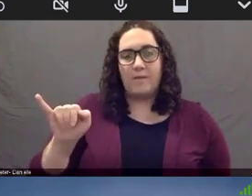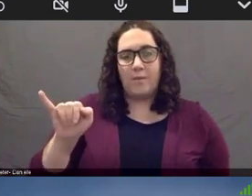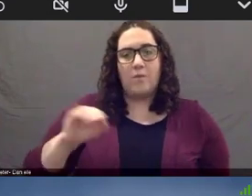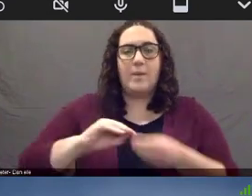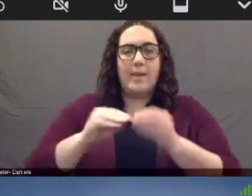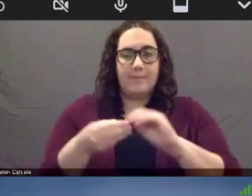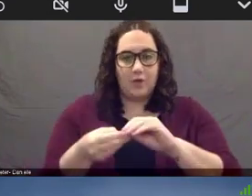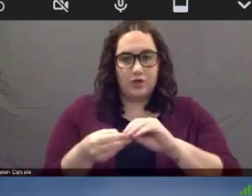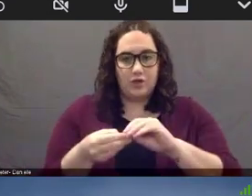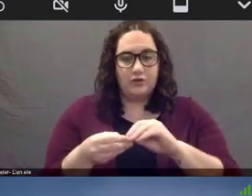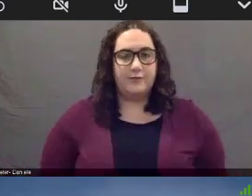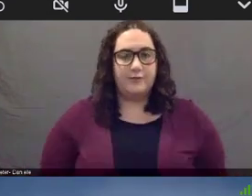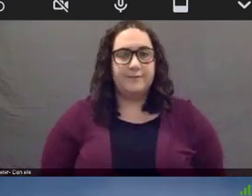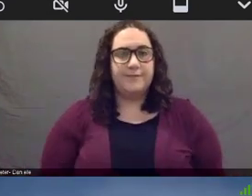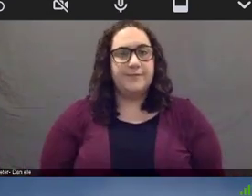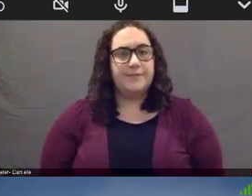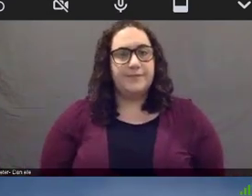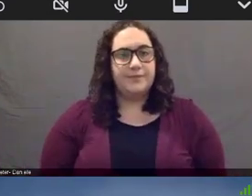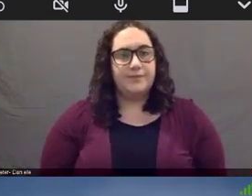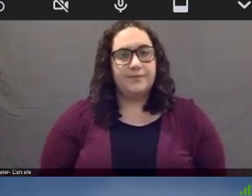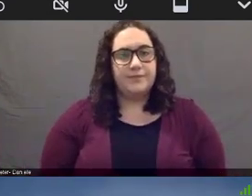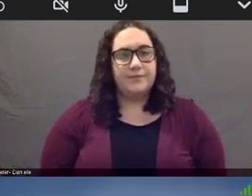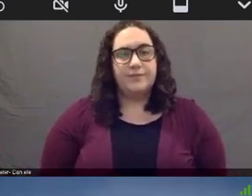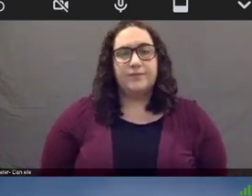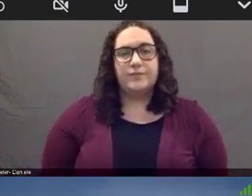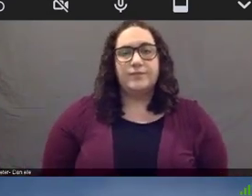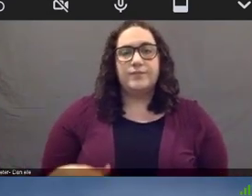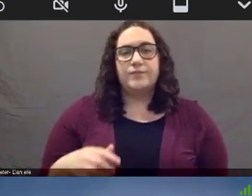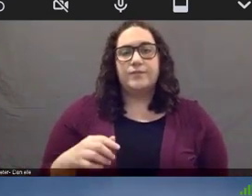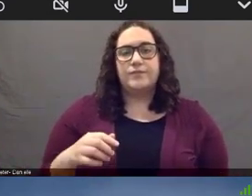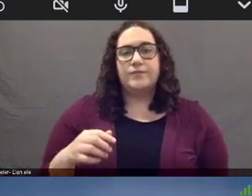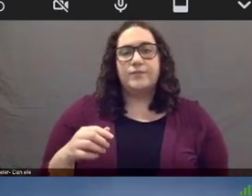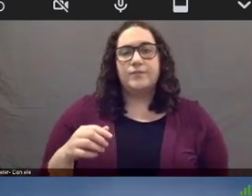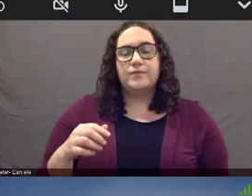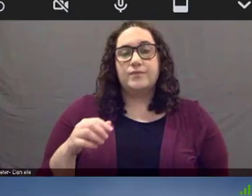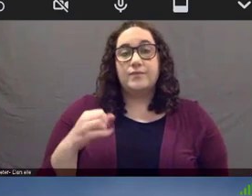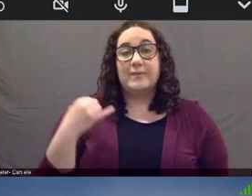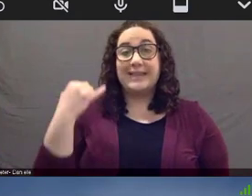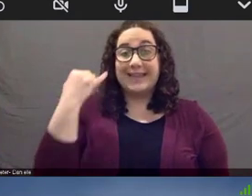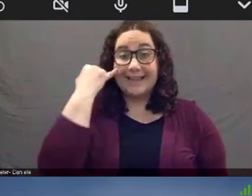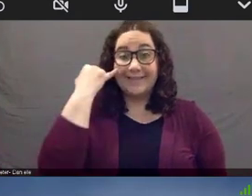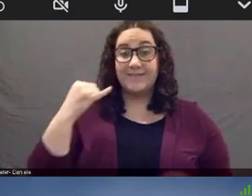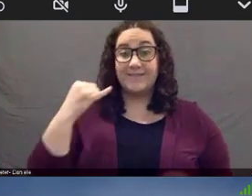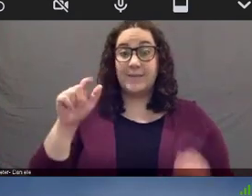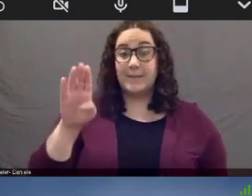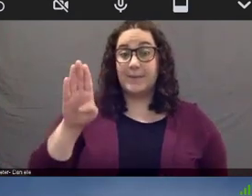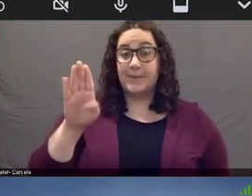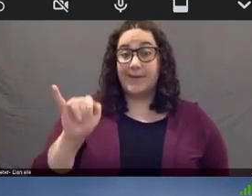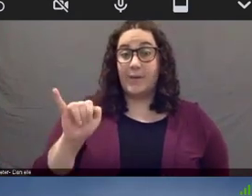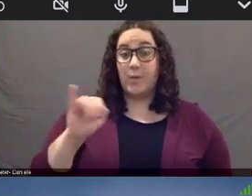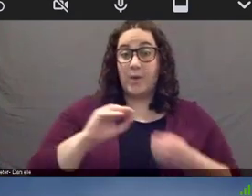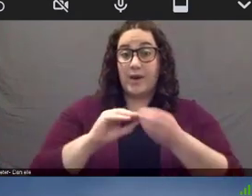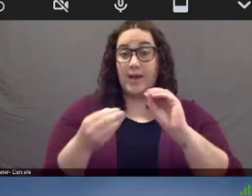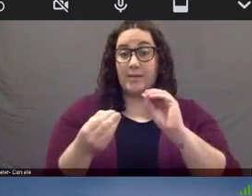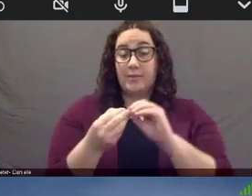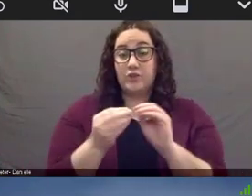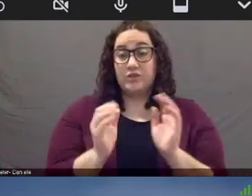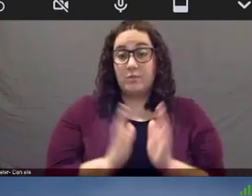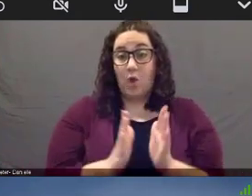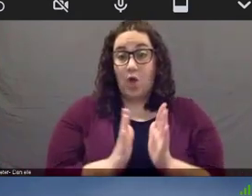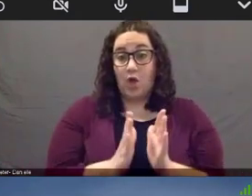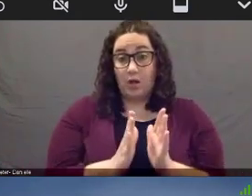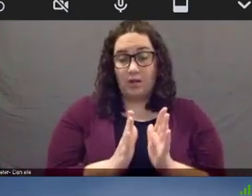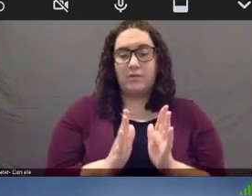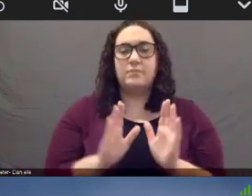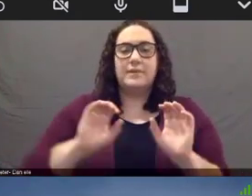layer of the material, right? And if this is low, then this is lumped. So this is saying that the resistance